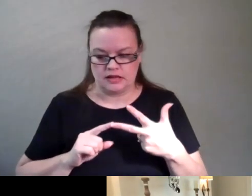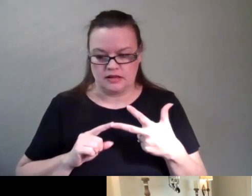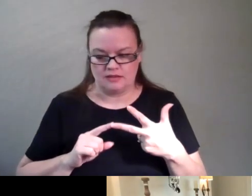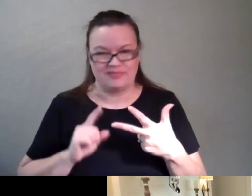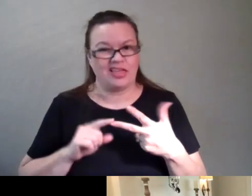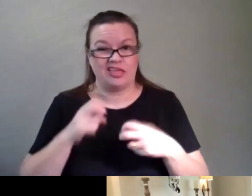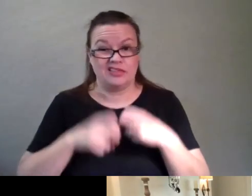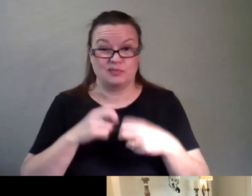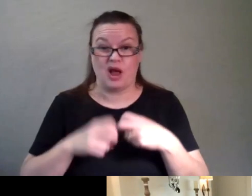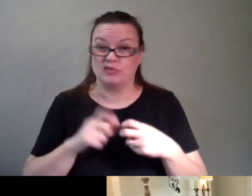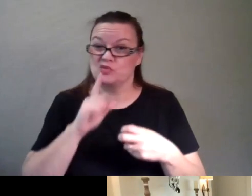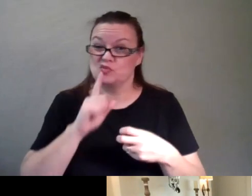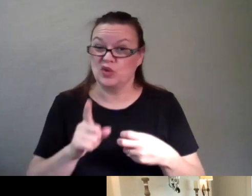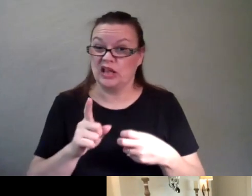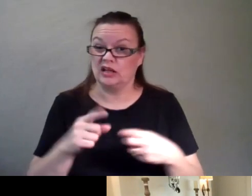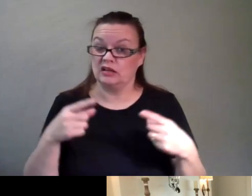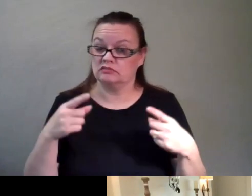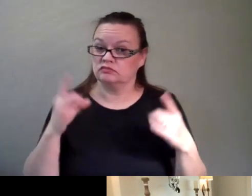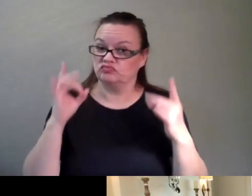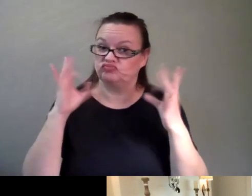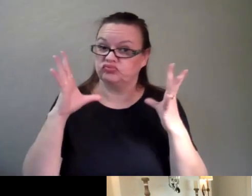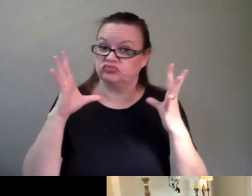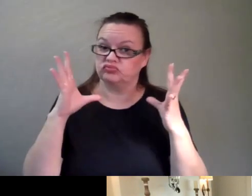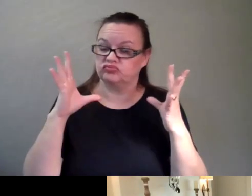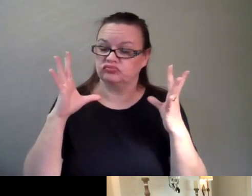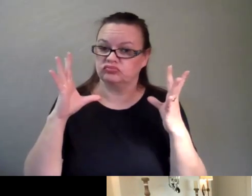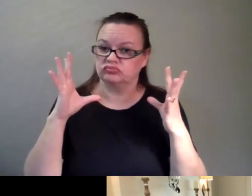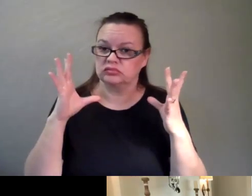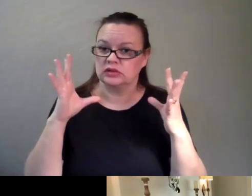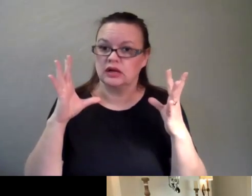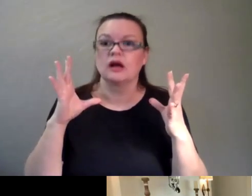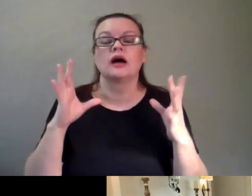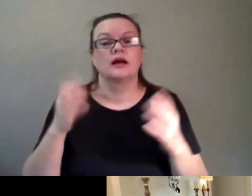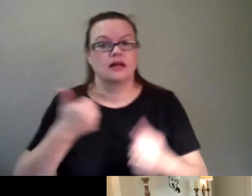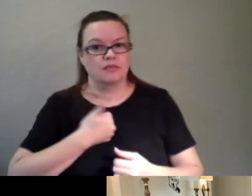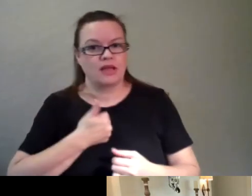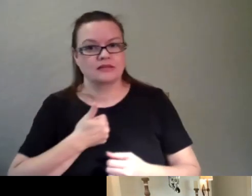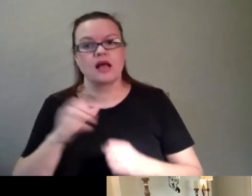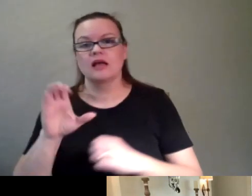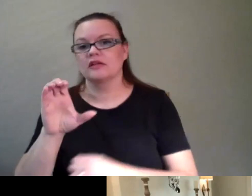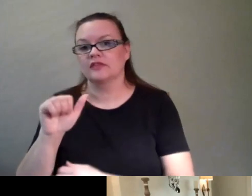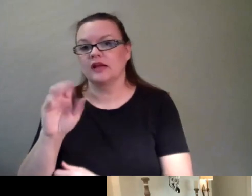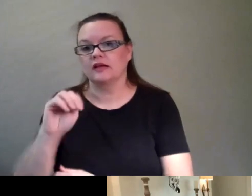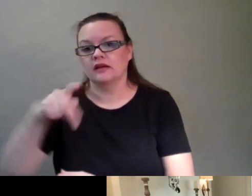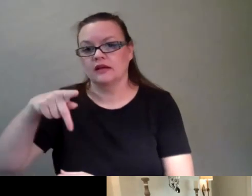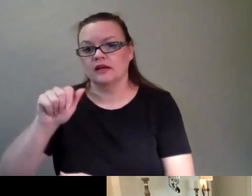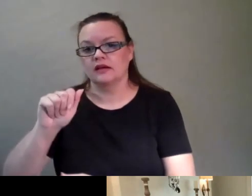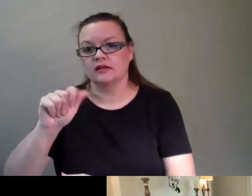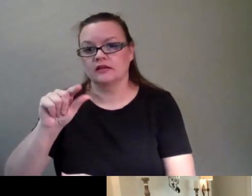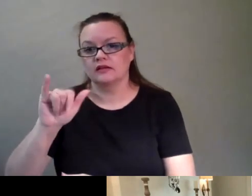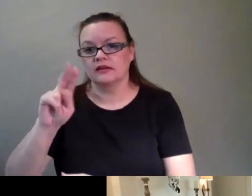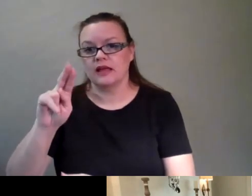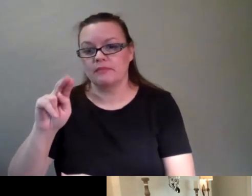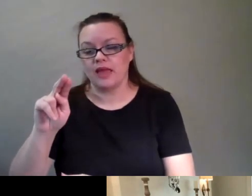than I think some people assume from my perspective, and I say this as a campaign strategist, is that what happened in